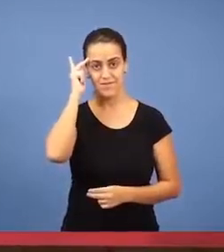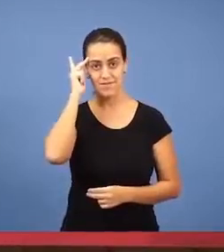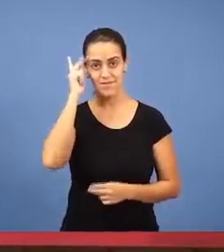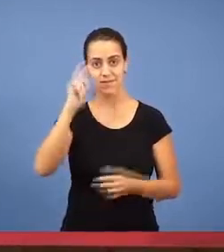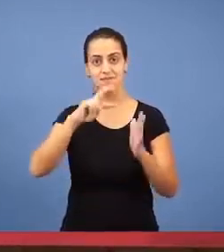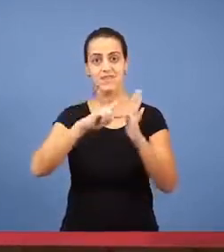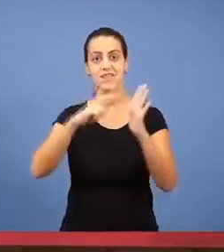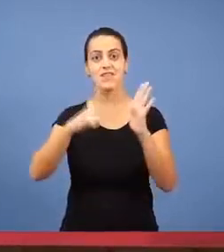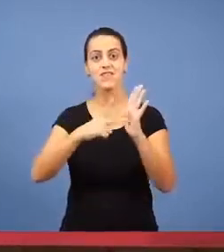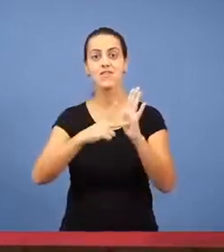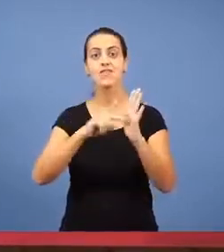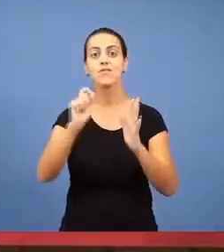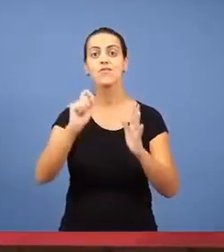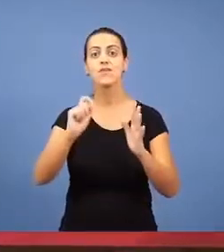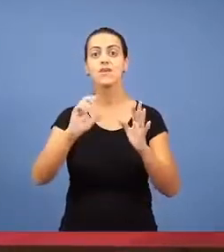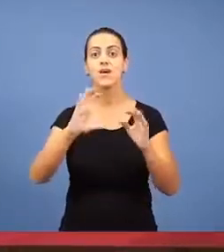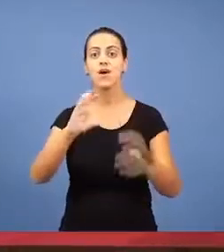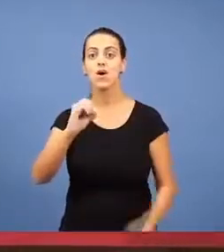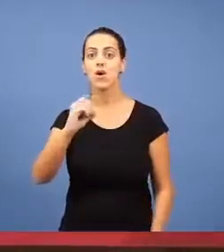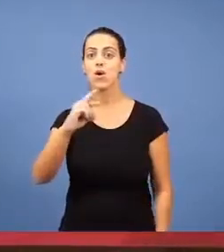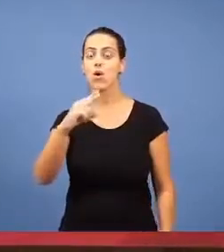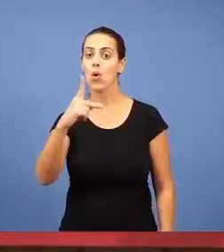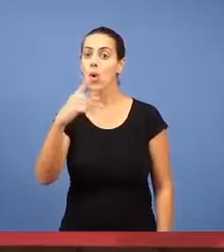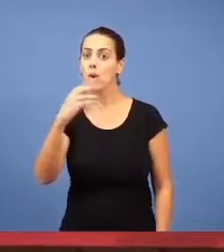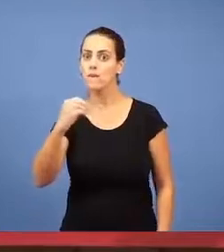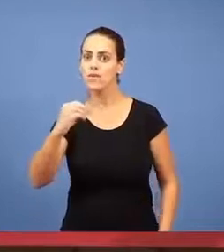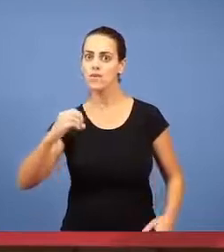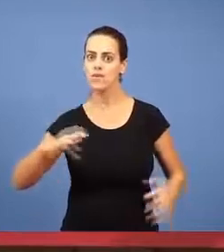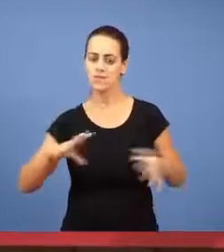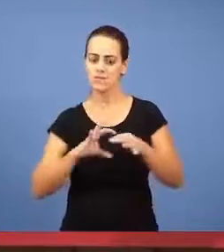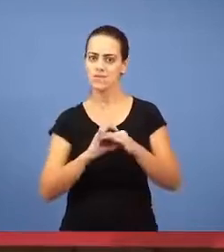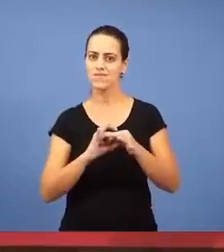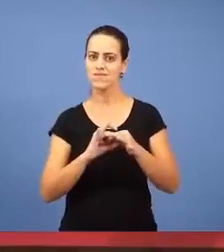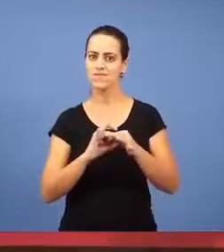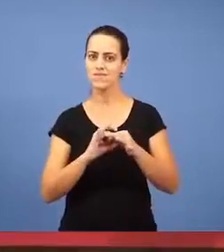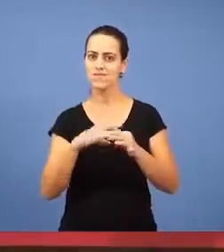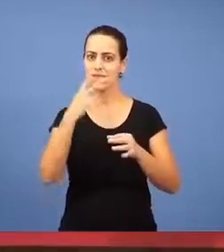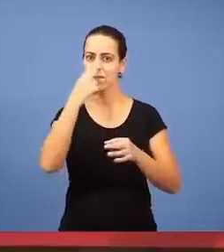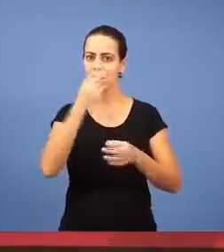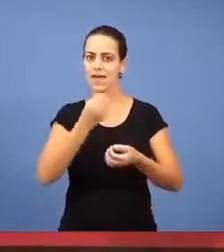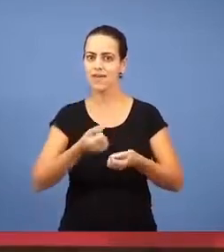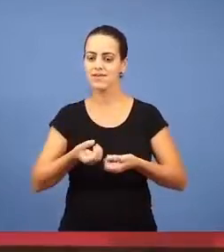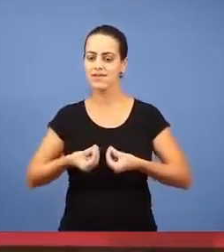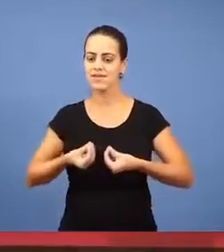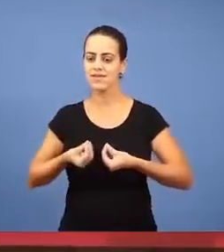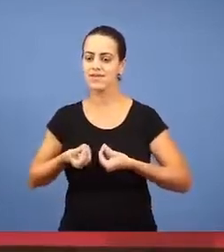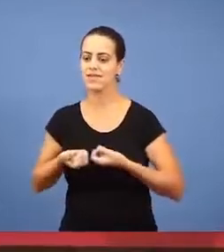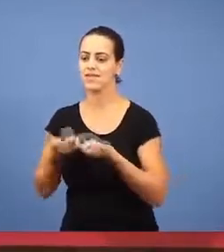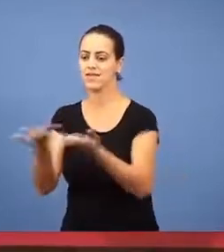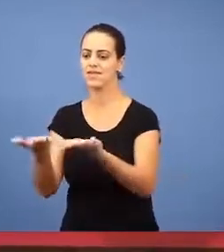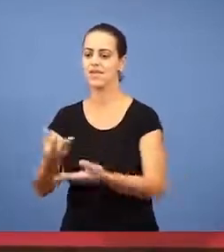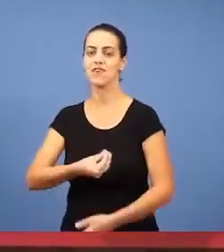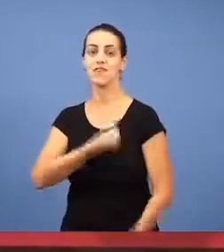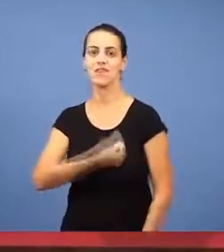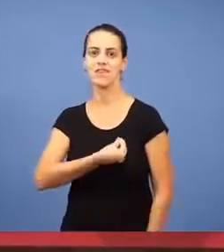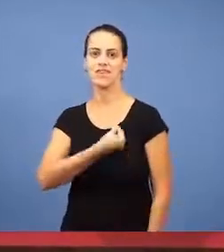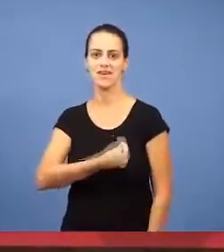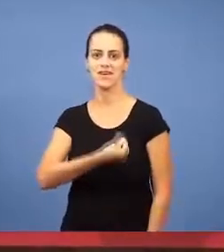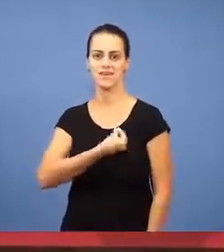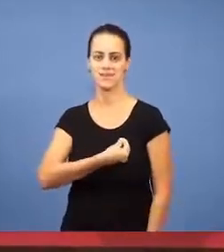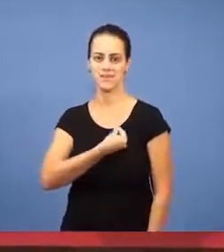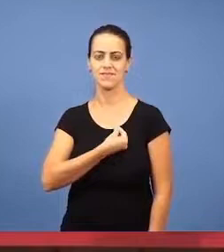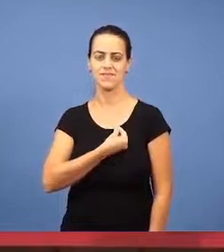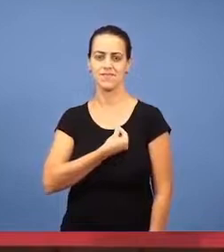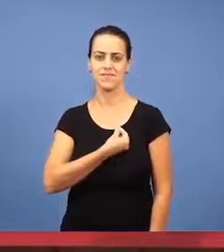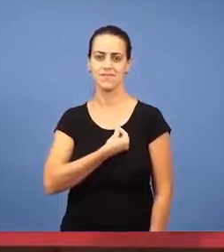you are a body. You are transmitting life. So this relationship of a body here